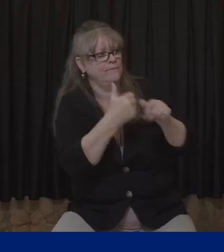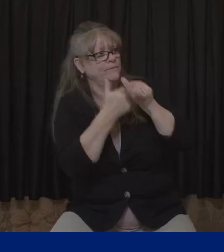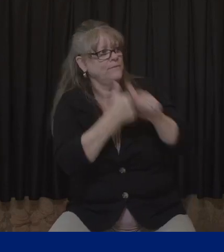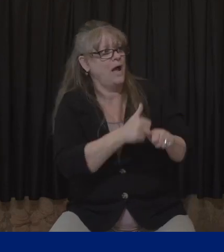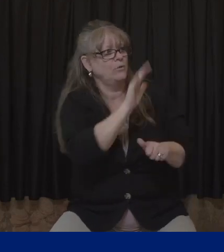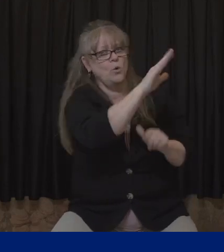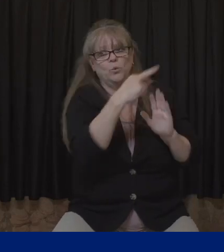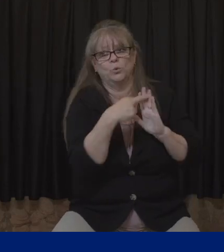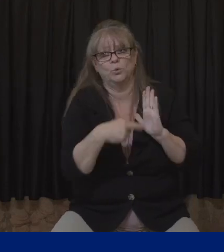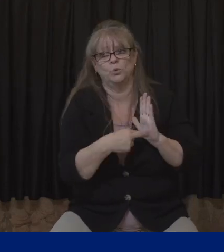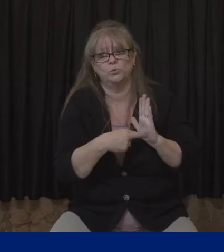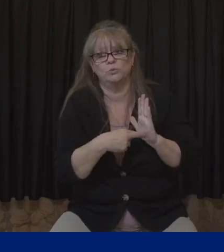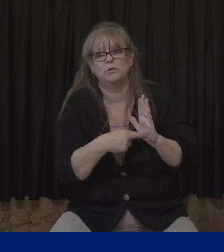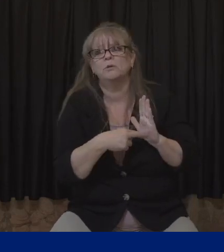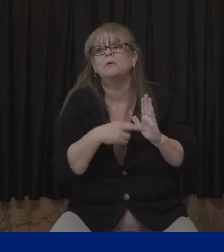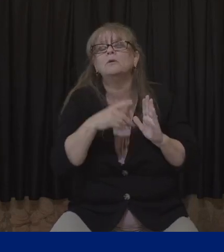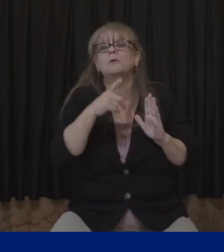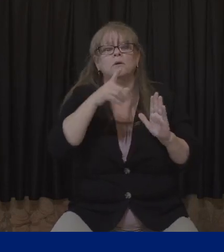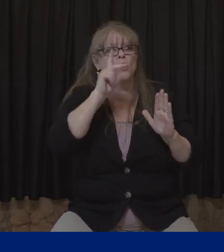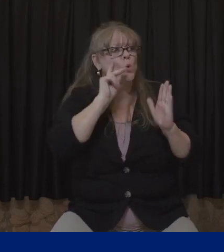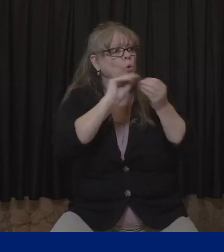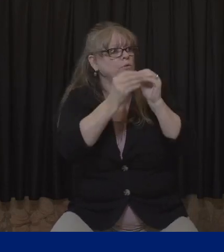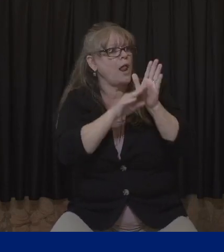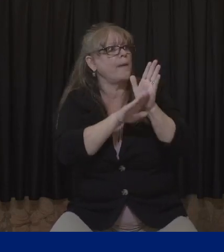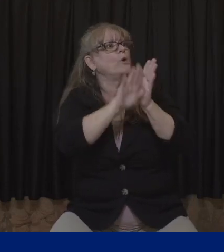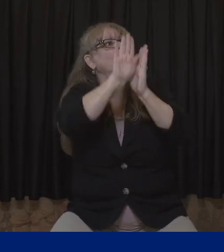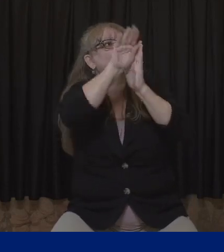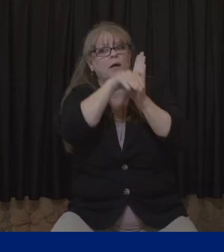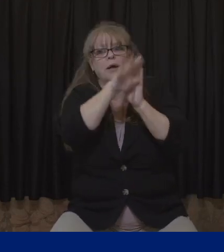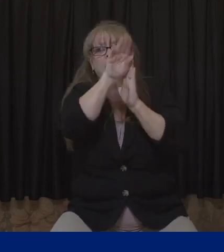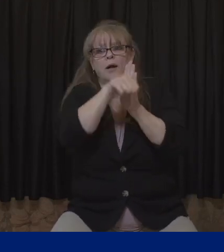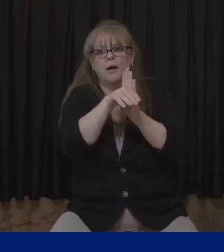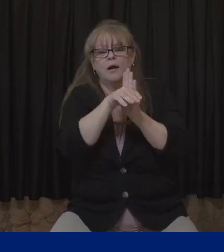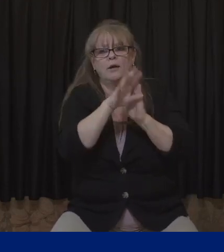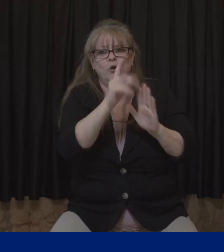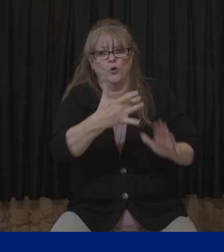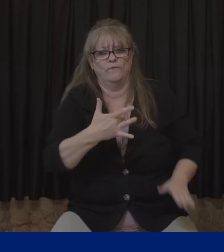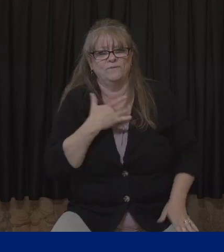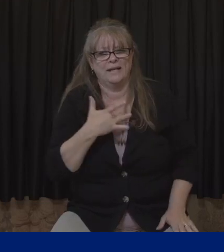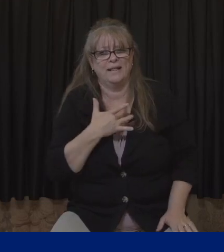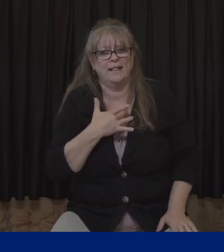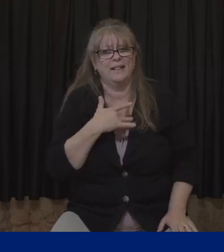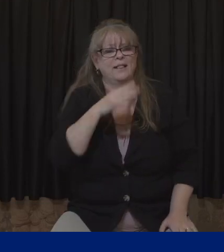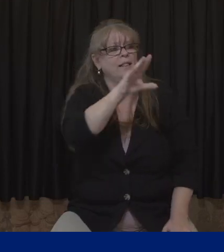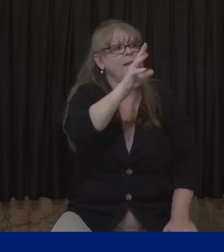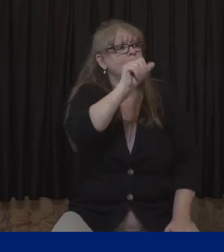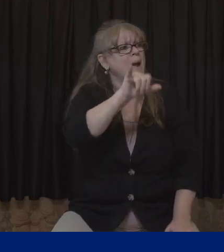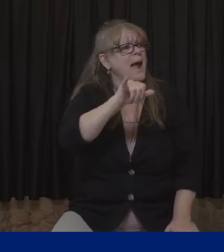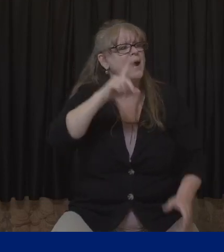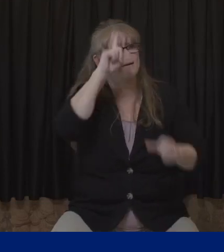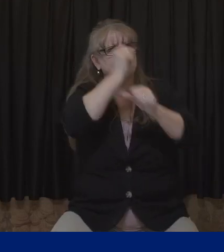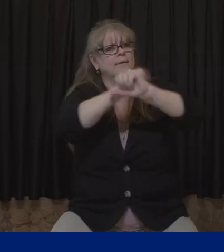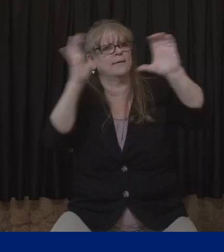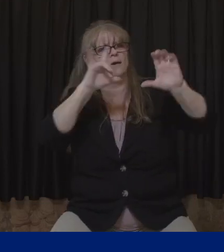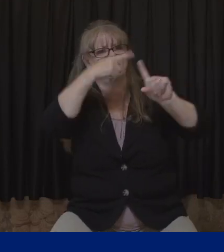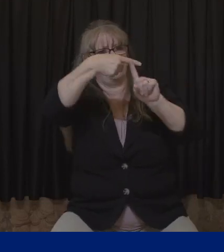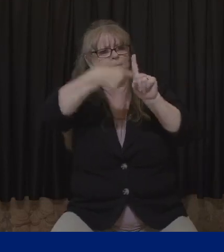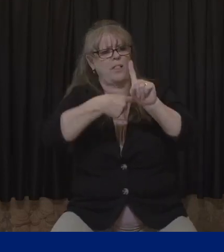you suspect you'll be saying to us at the end of May, and how might Colorado be different? Well, we